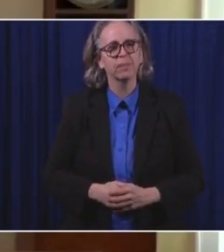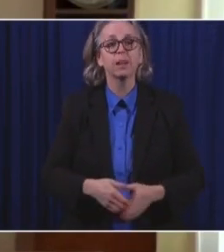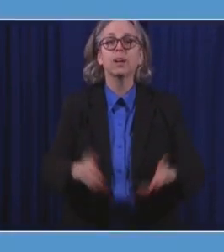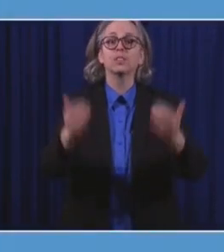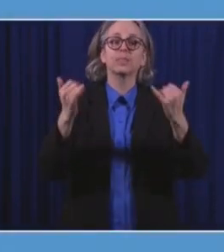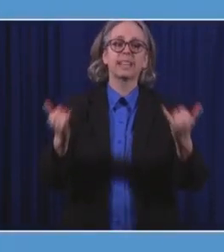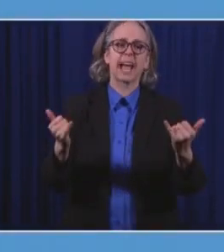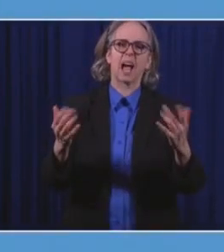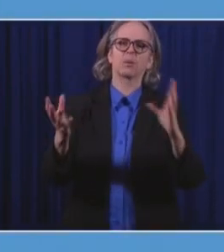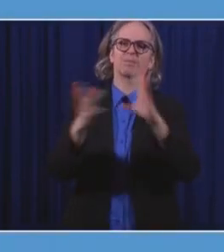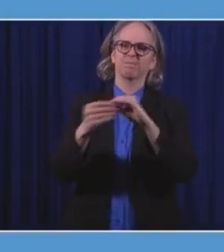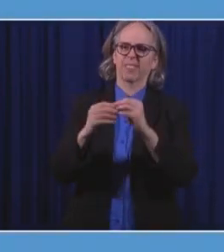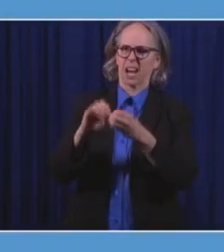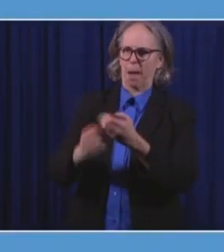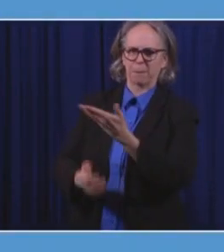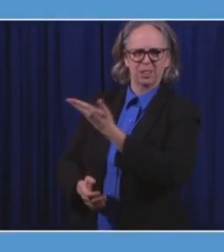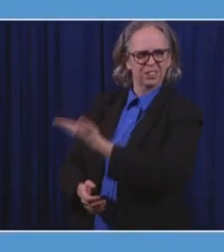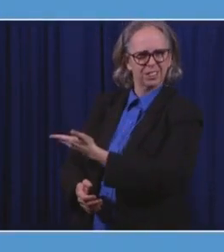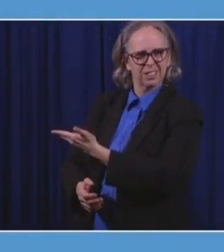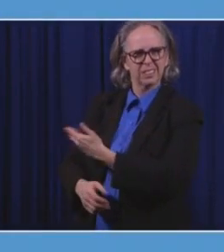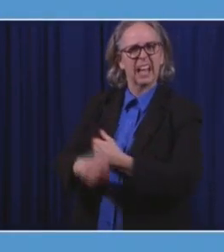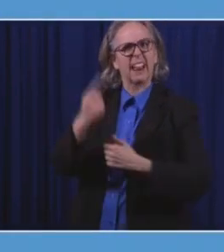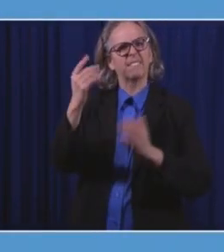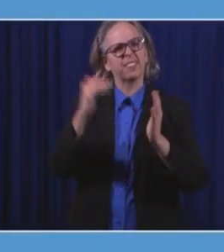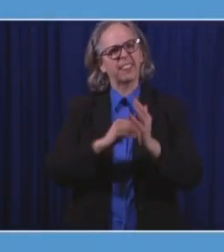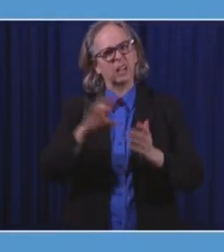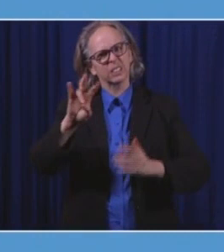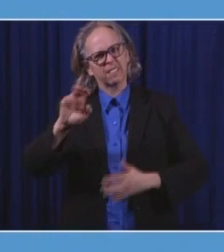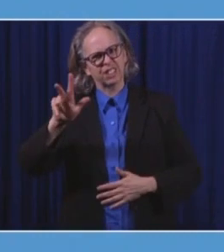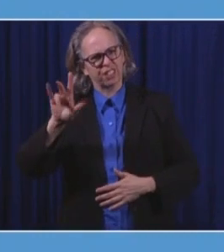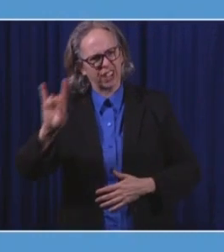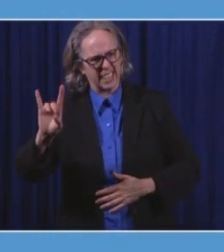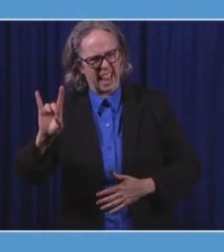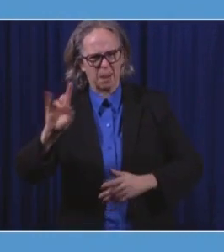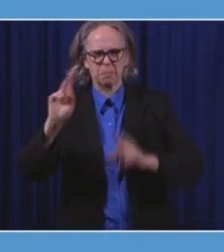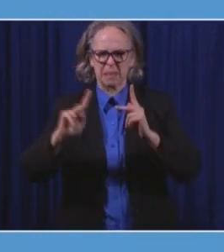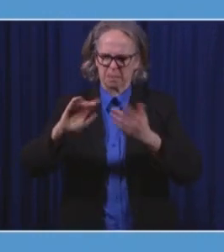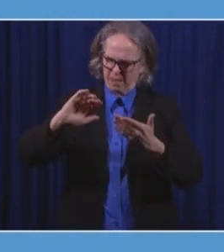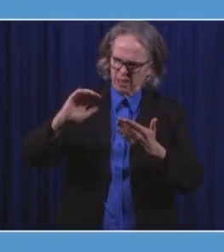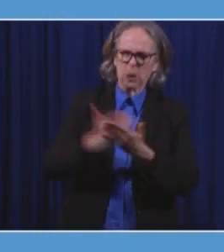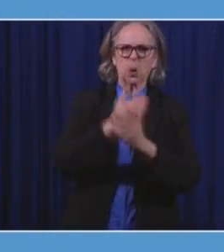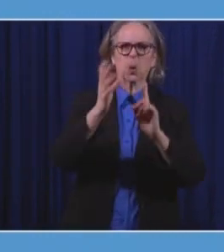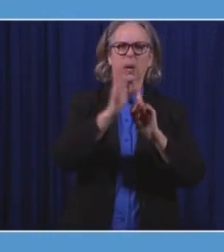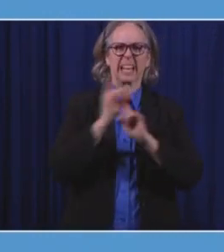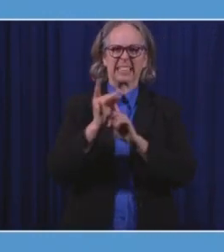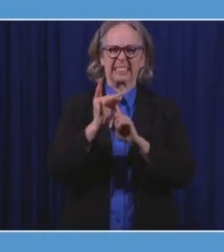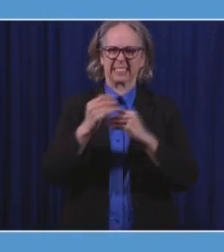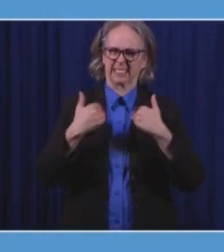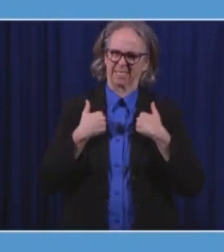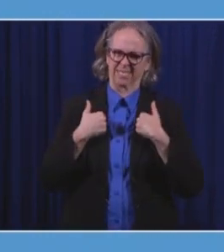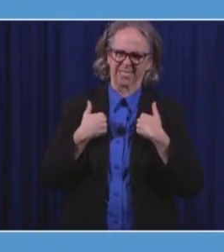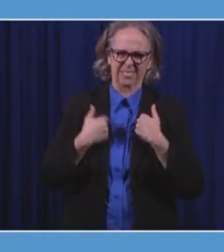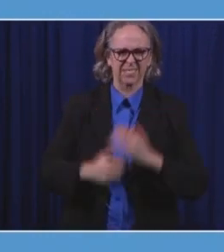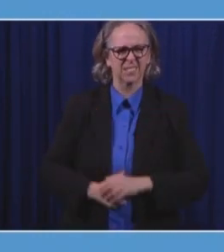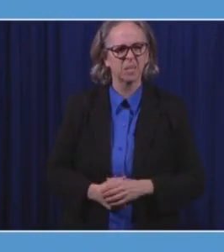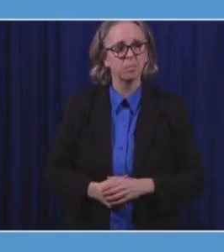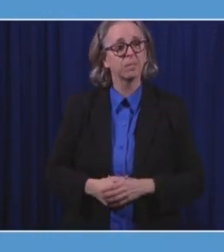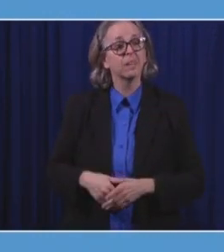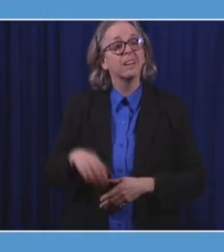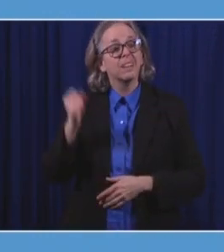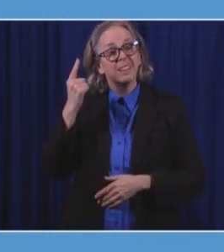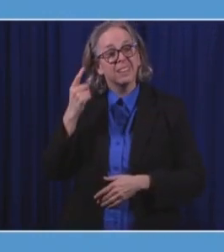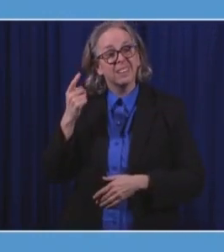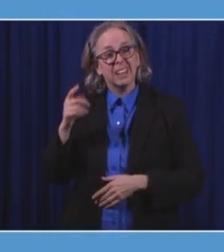Ohio. It's the fourth highest case count to date. We also report 111